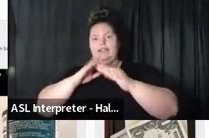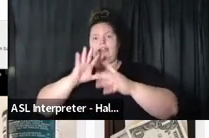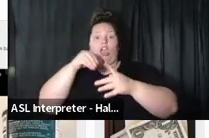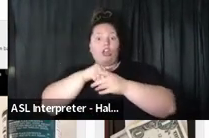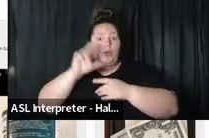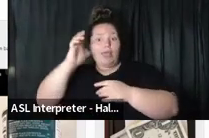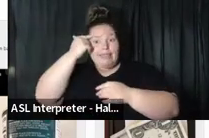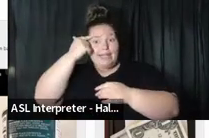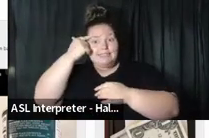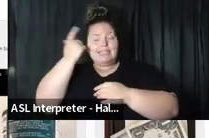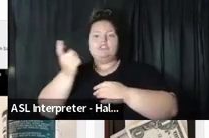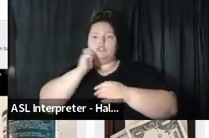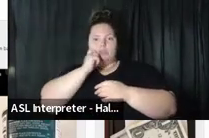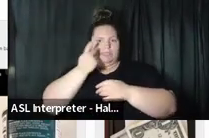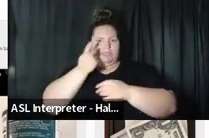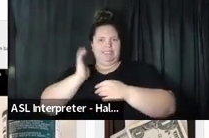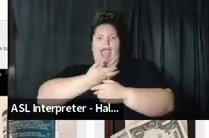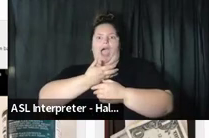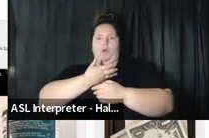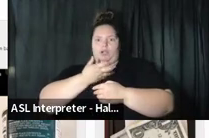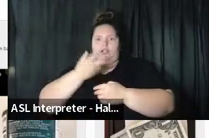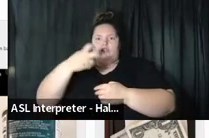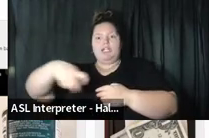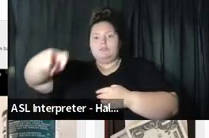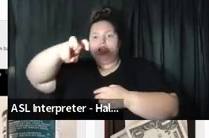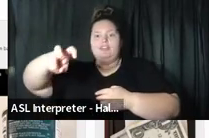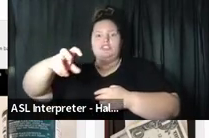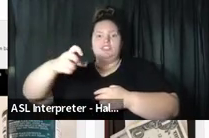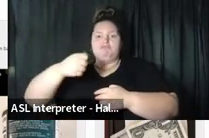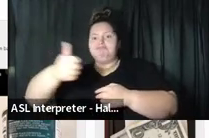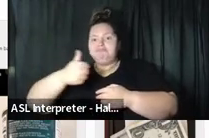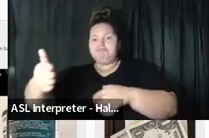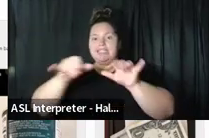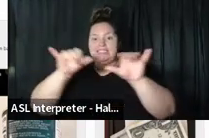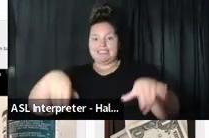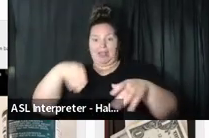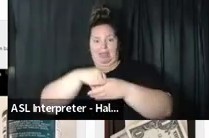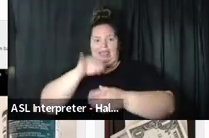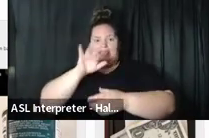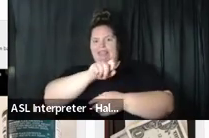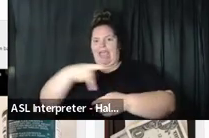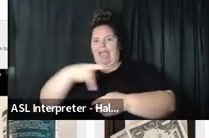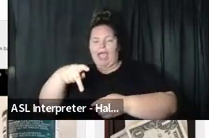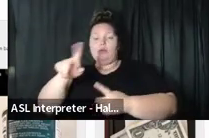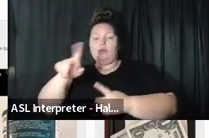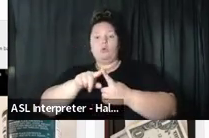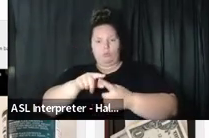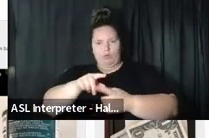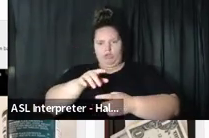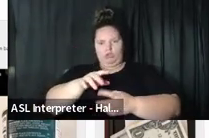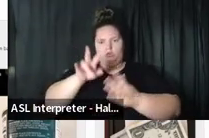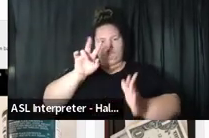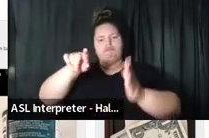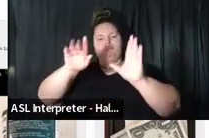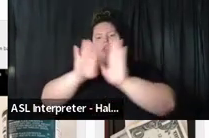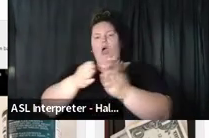our transportation system in the transit app. When you look at the app, it'll tell you which buses are coming in your area